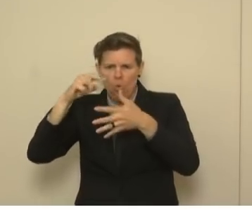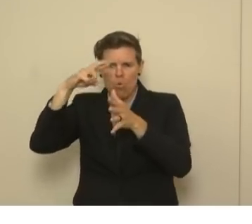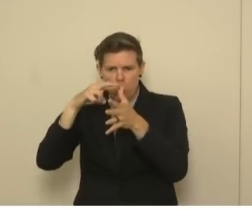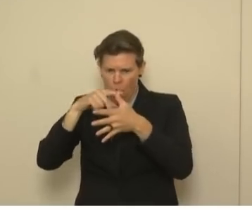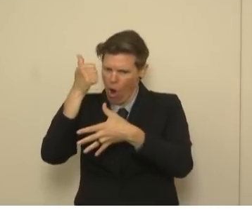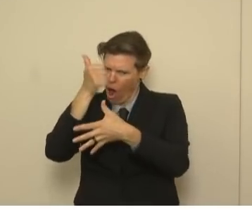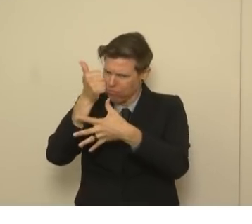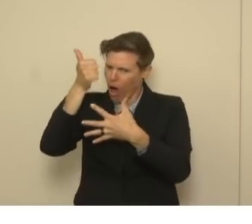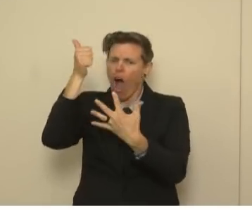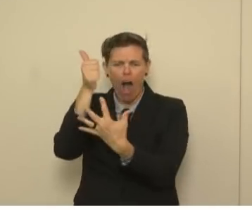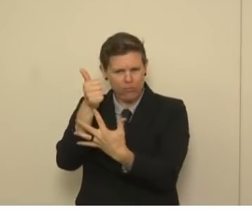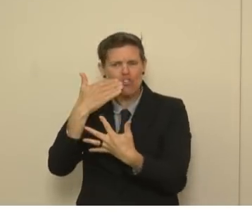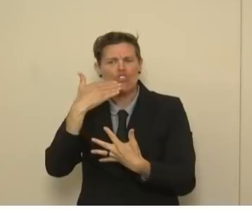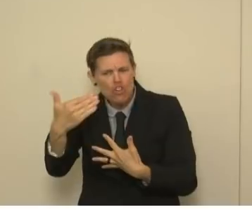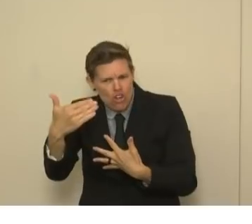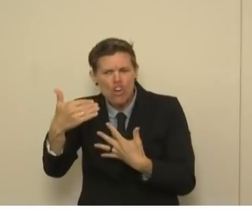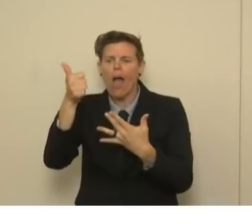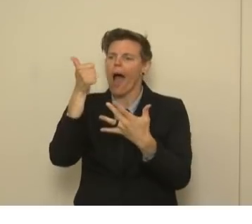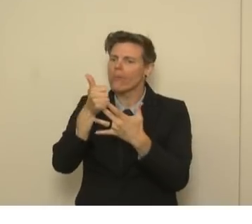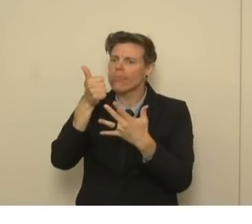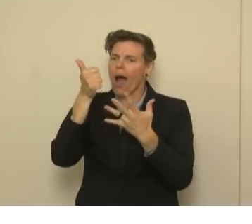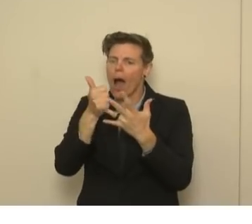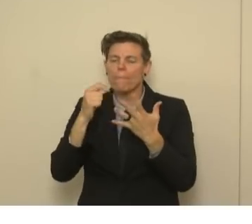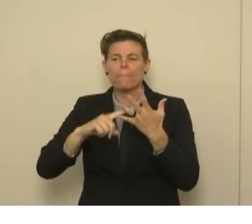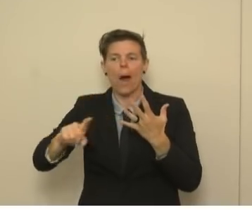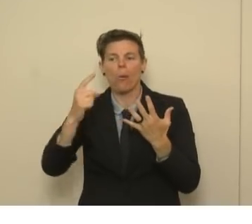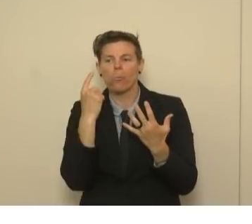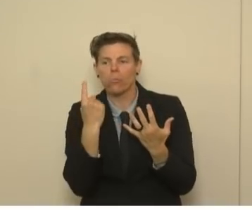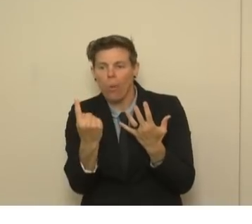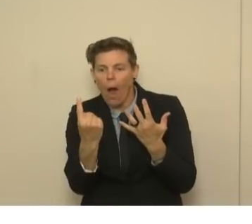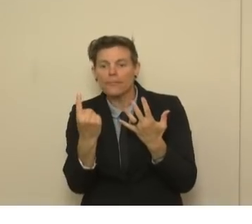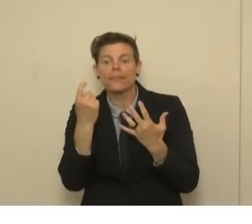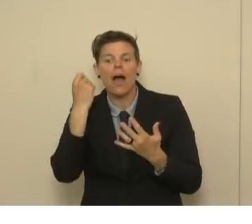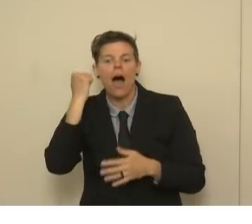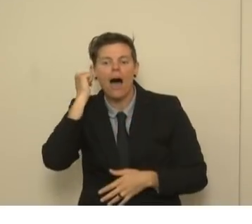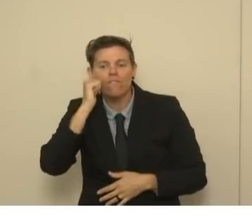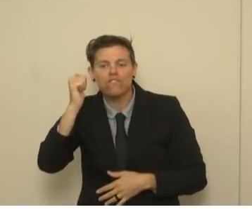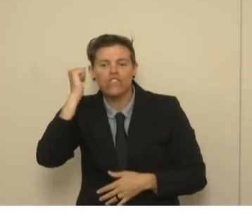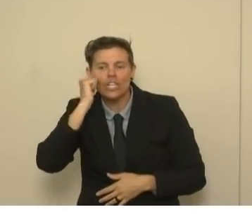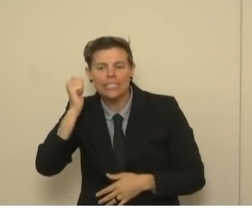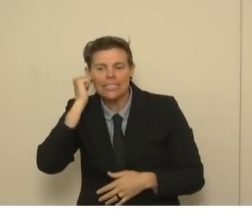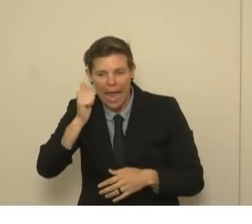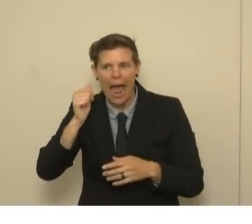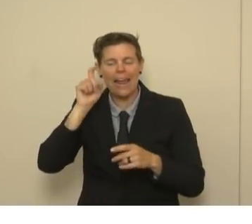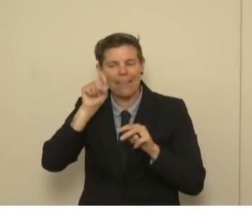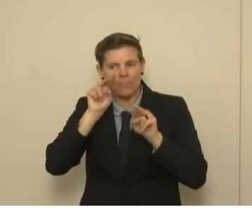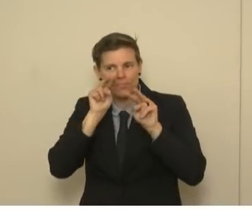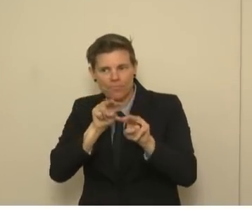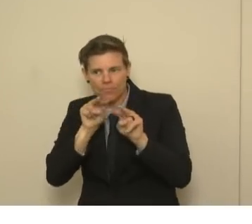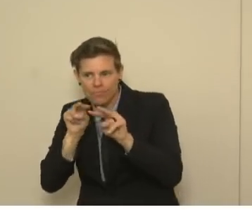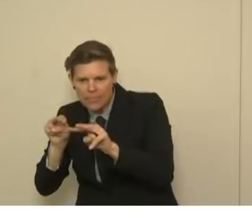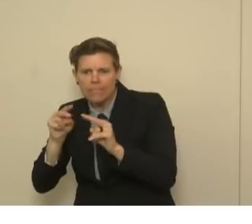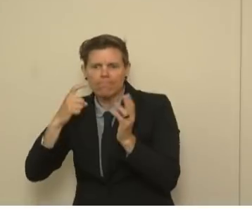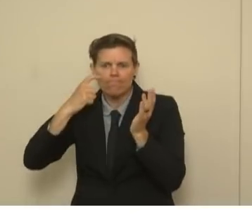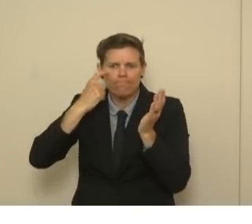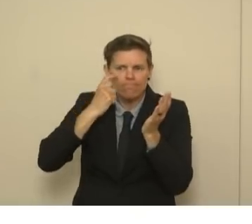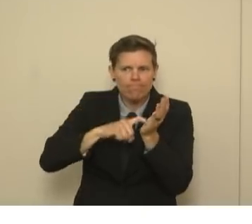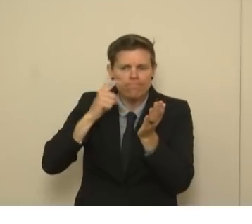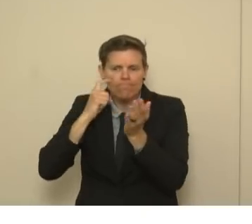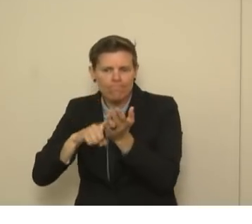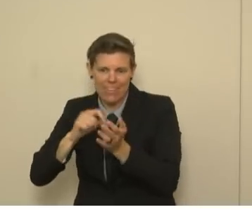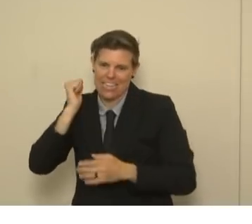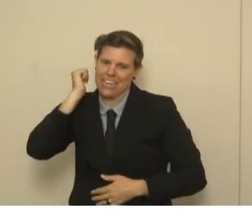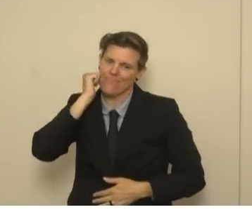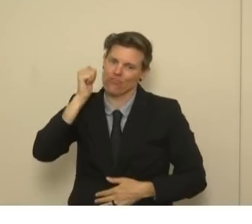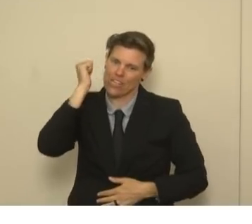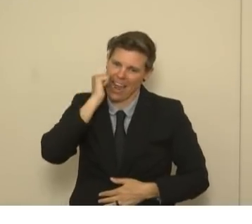per day, which is sort of our case count. And if you also remember, if you've viewed in the past, we've been working on coming up with the best